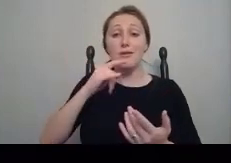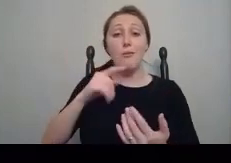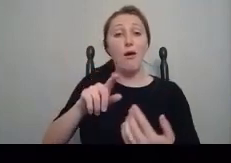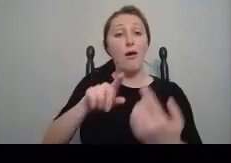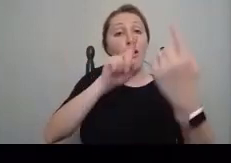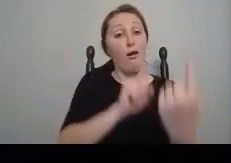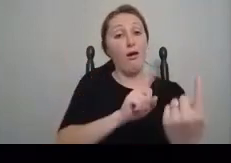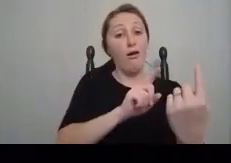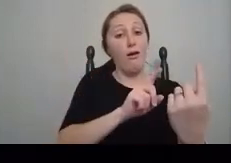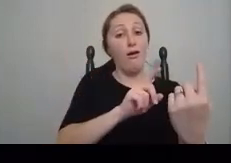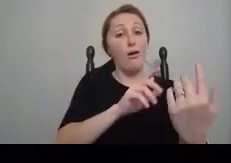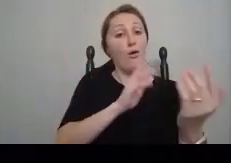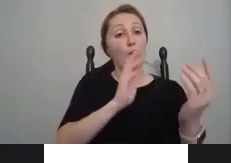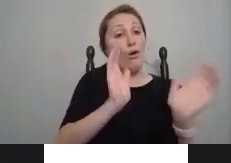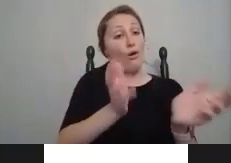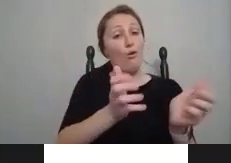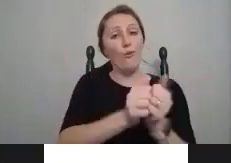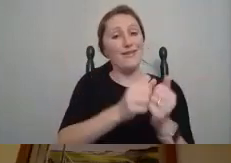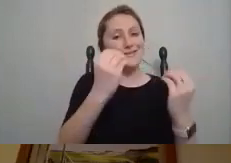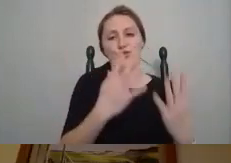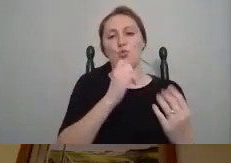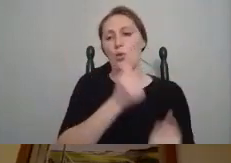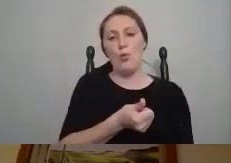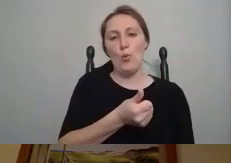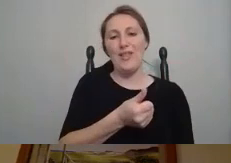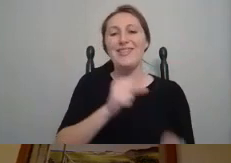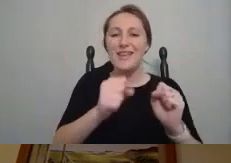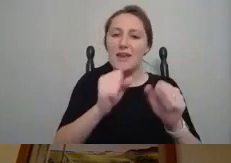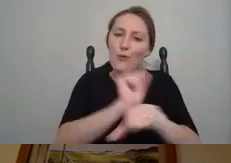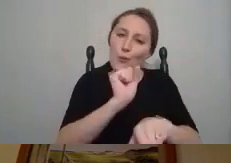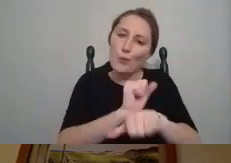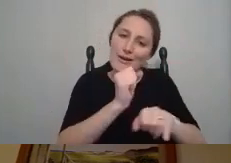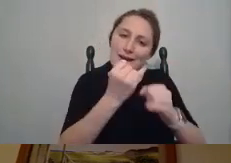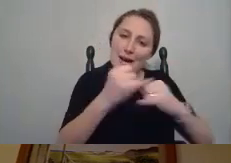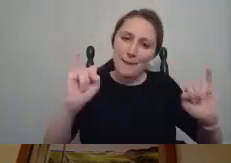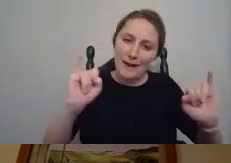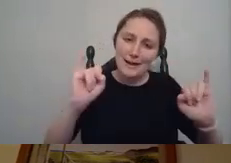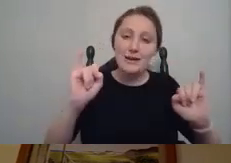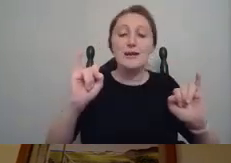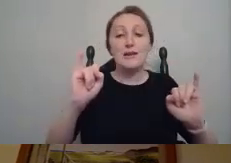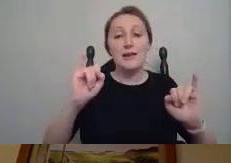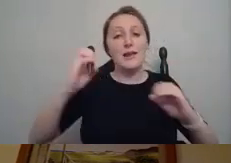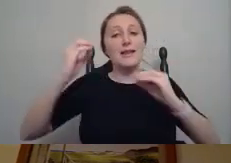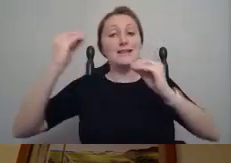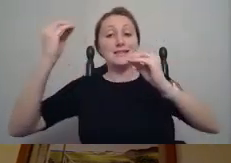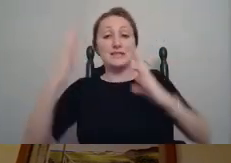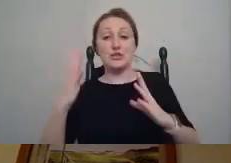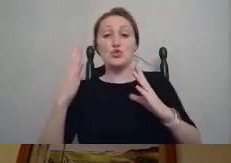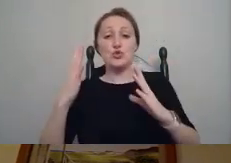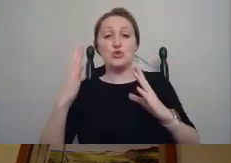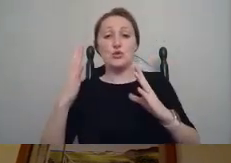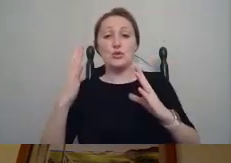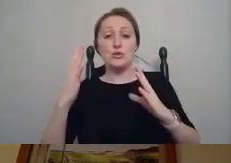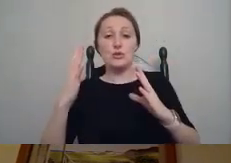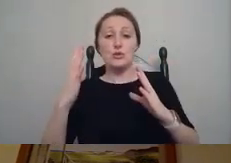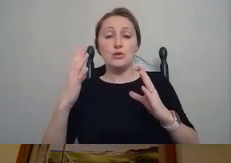and they can either be working independently, and we'll make sure as educators, make sure that instruction